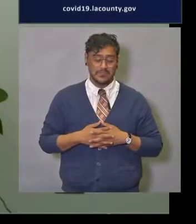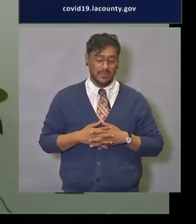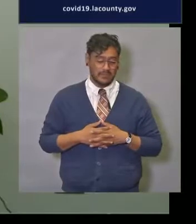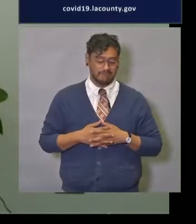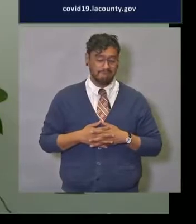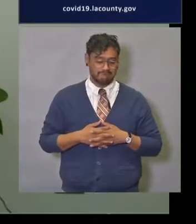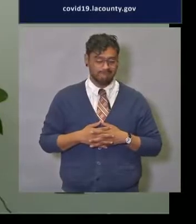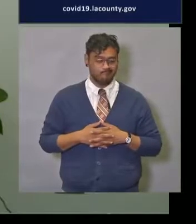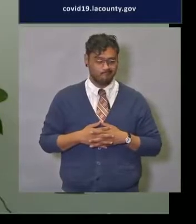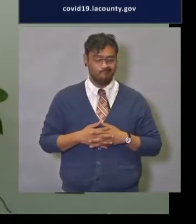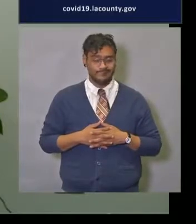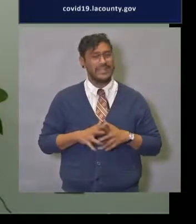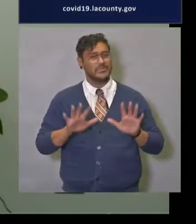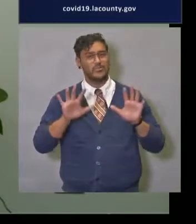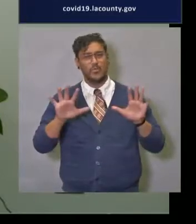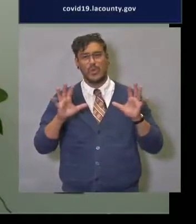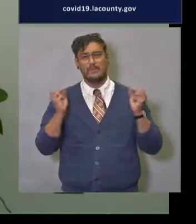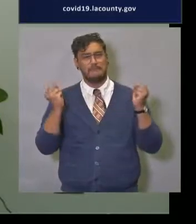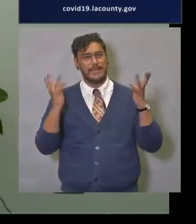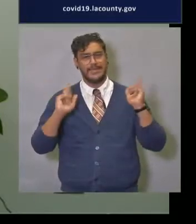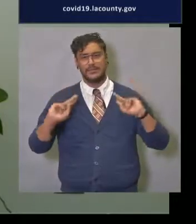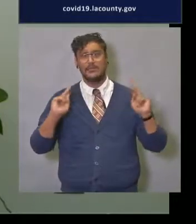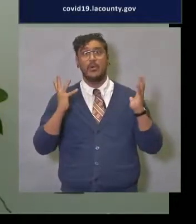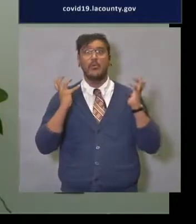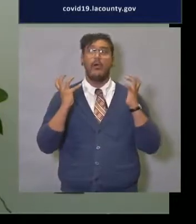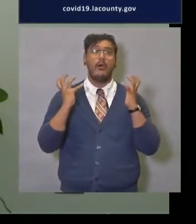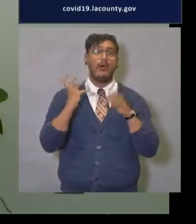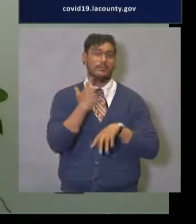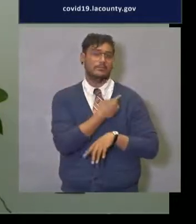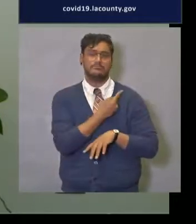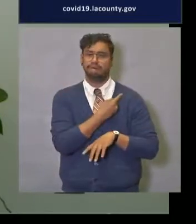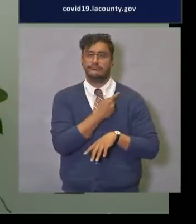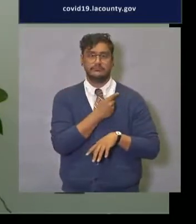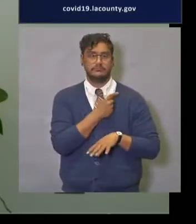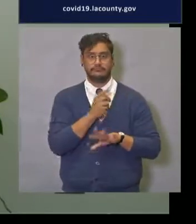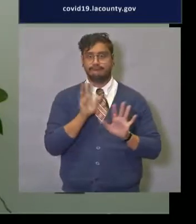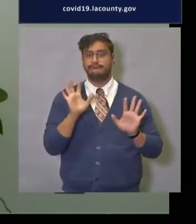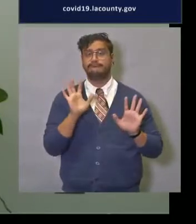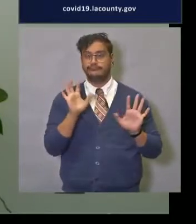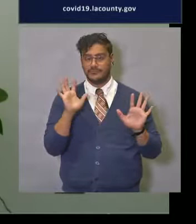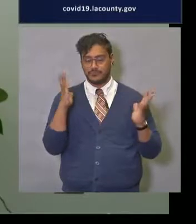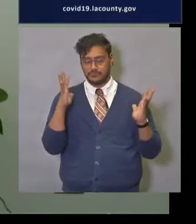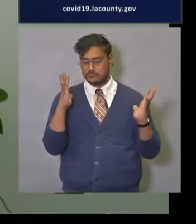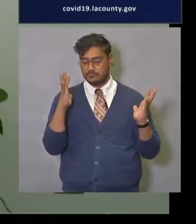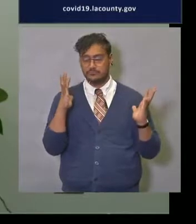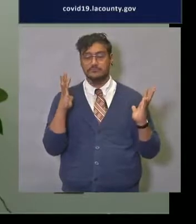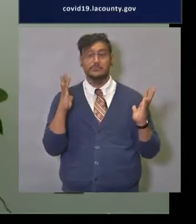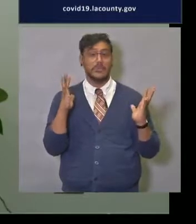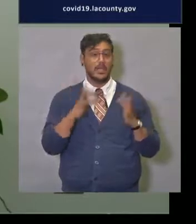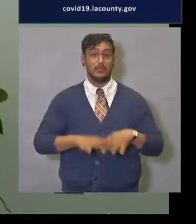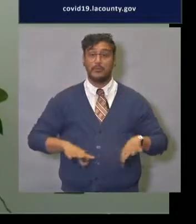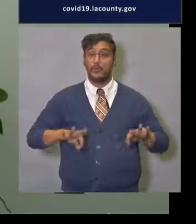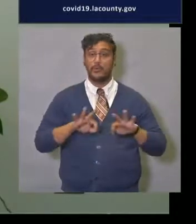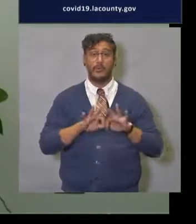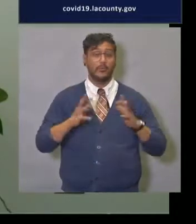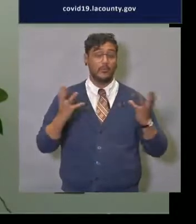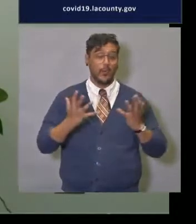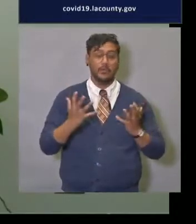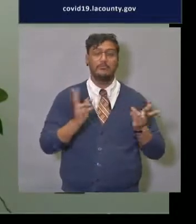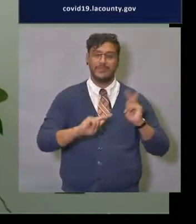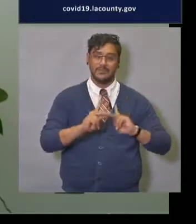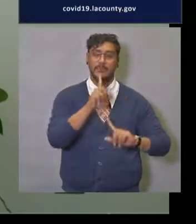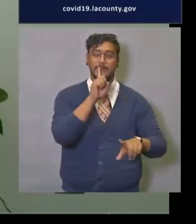it is great that lots of people want to get vaccinated. For public health folks, the most important thing is that the vaccine does get into the arms of